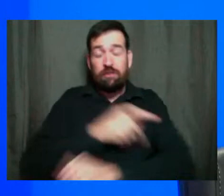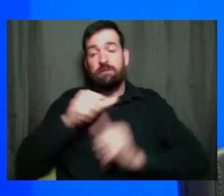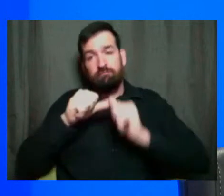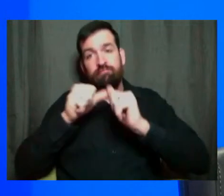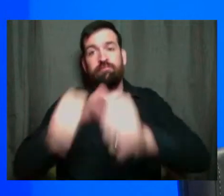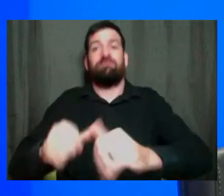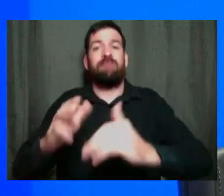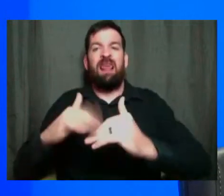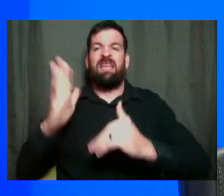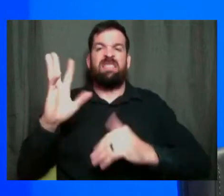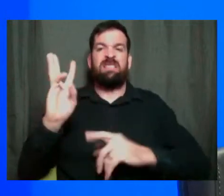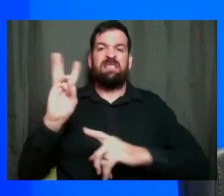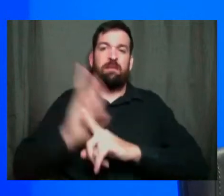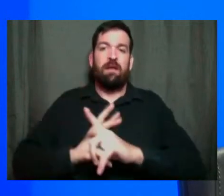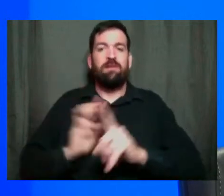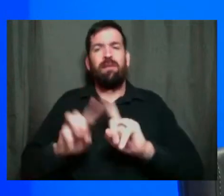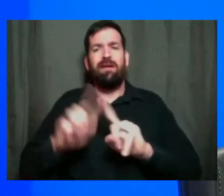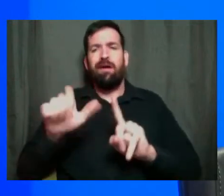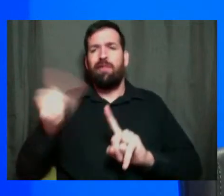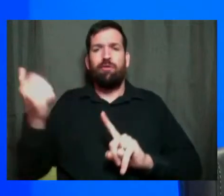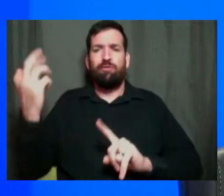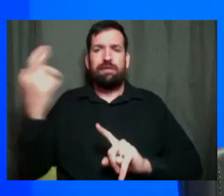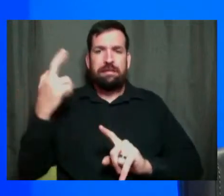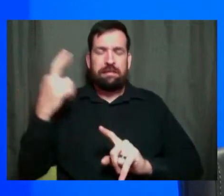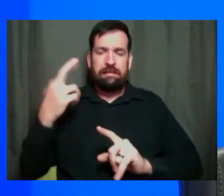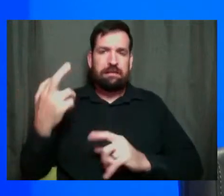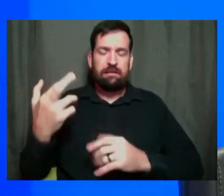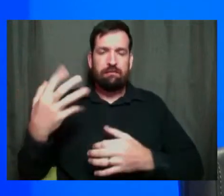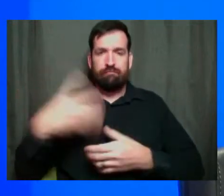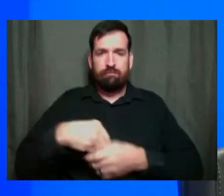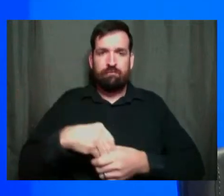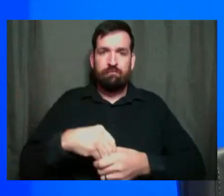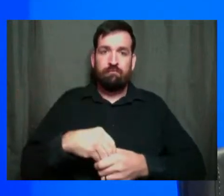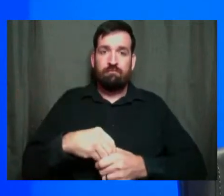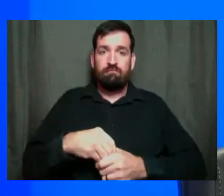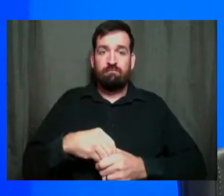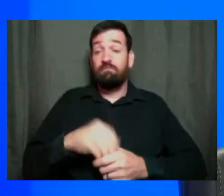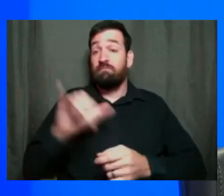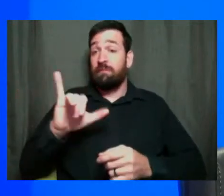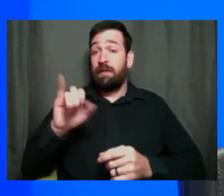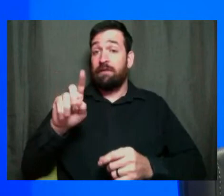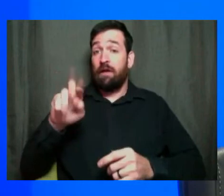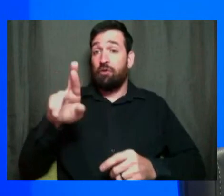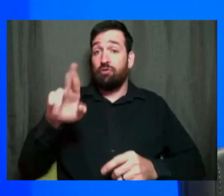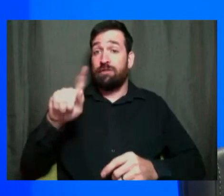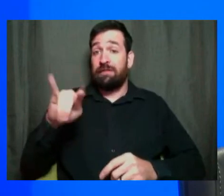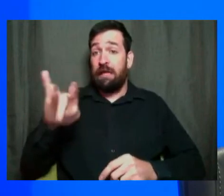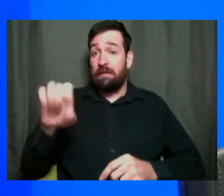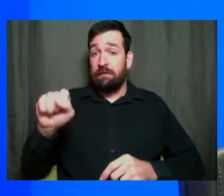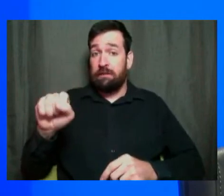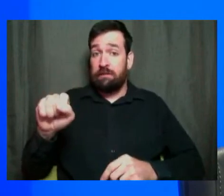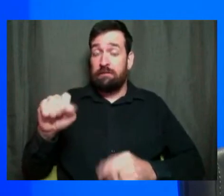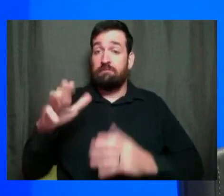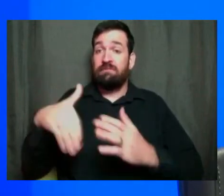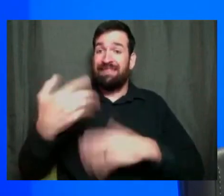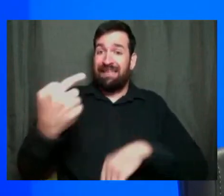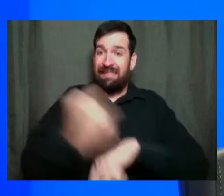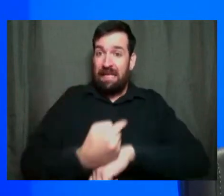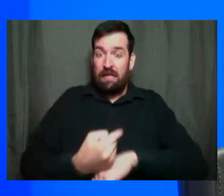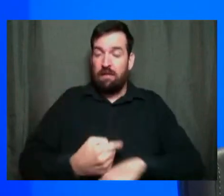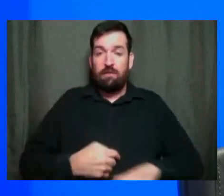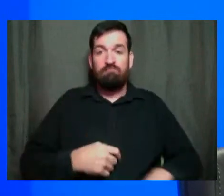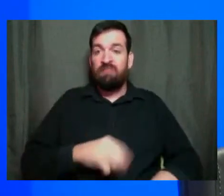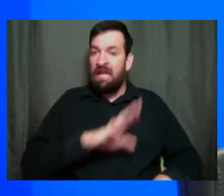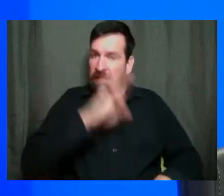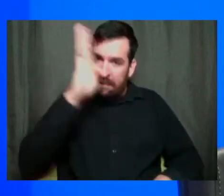lots of other kind of relevant factors in that situation. You love the patient like Dr. Stites that walks back, the next day, and I never will sleep without this